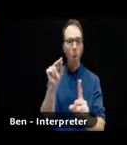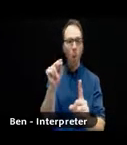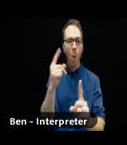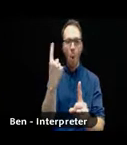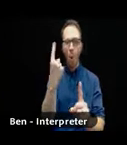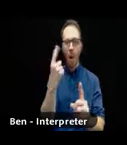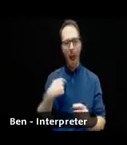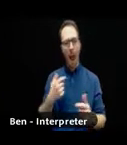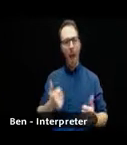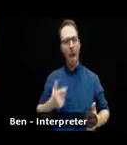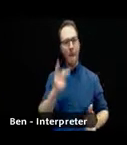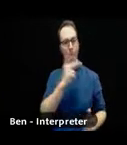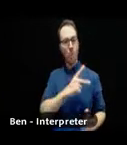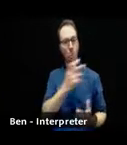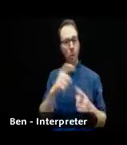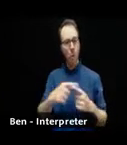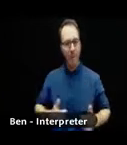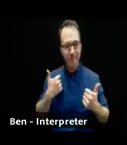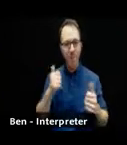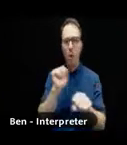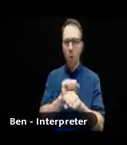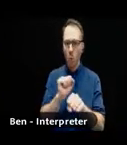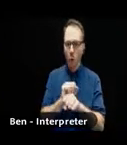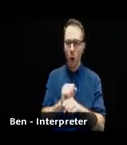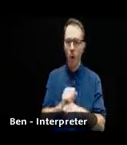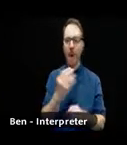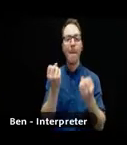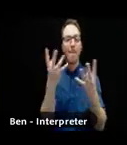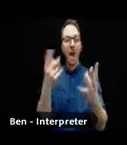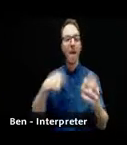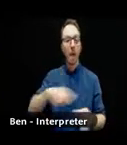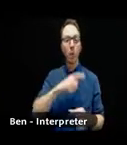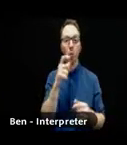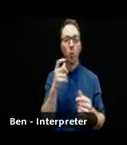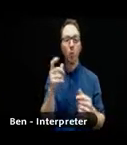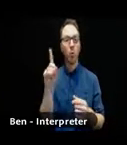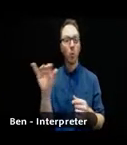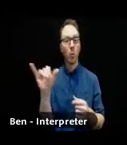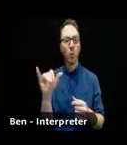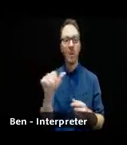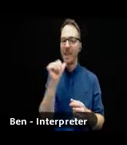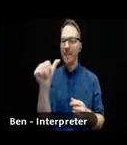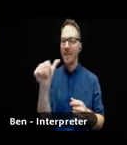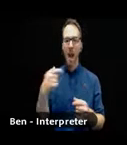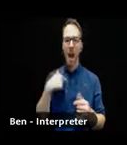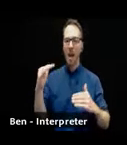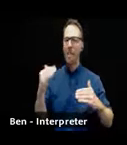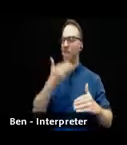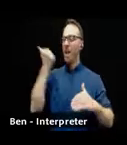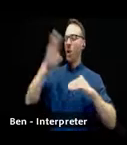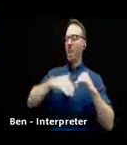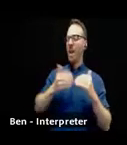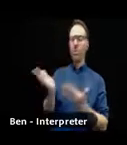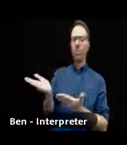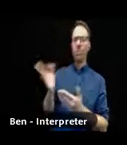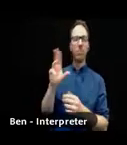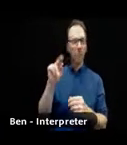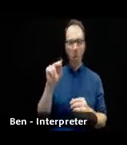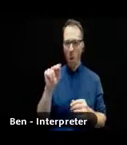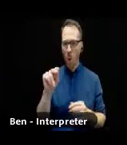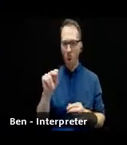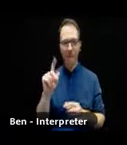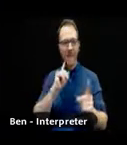work. There are many of us who do, and it's not holier than thou. It's none of that. It's a dialogue,